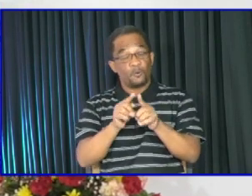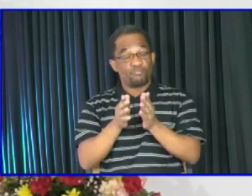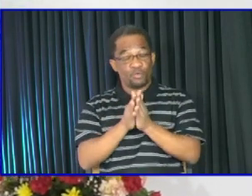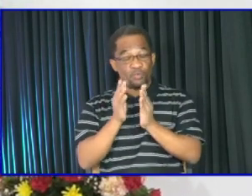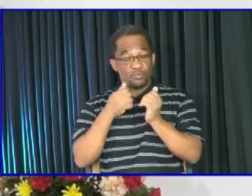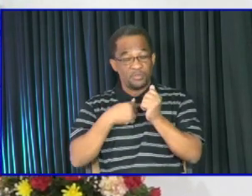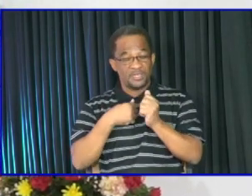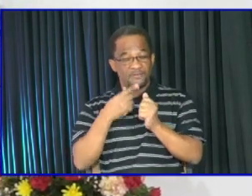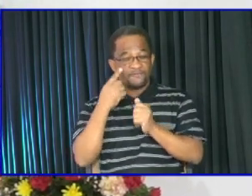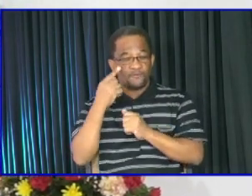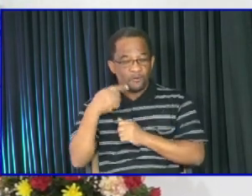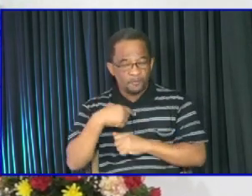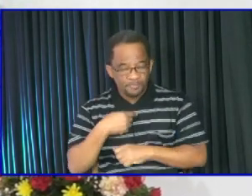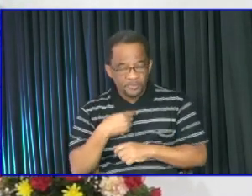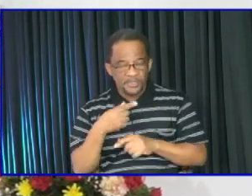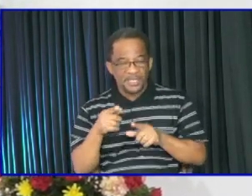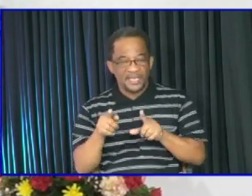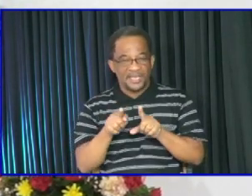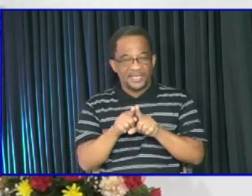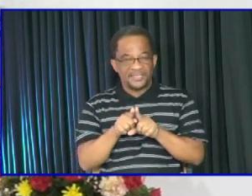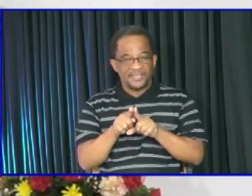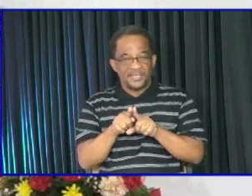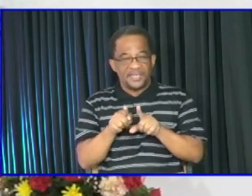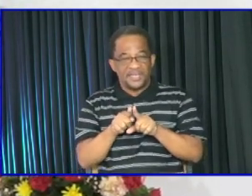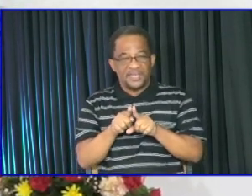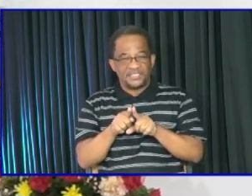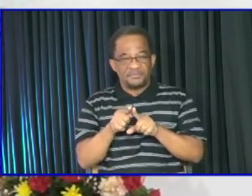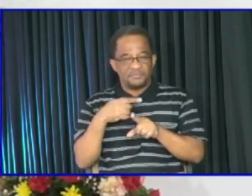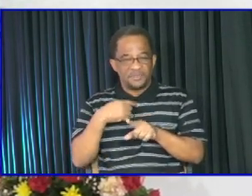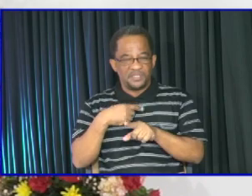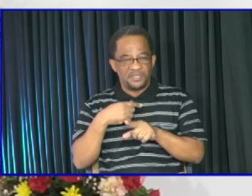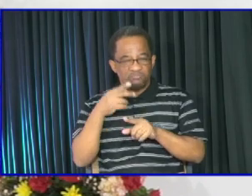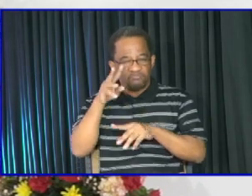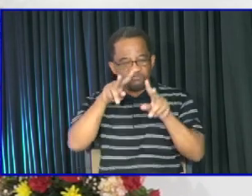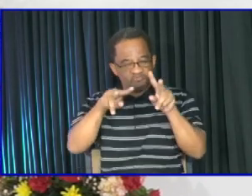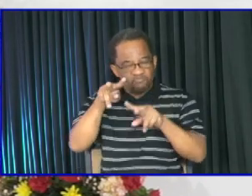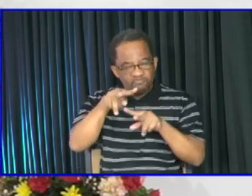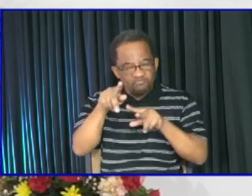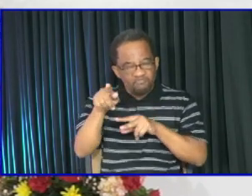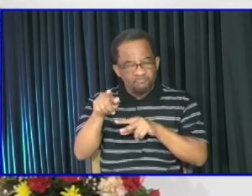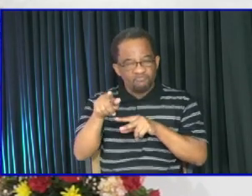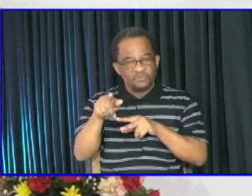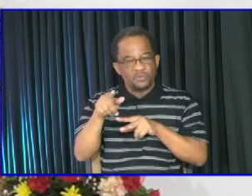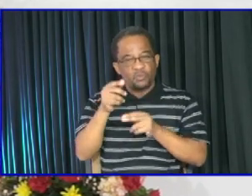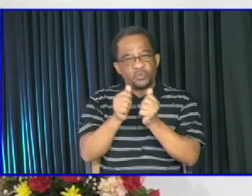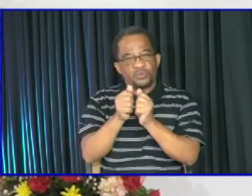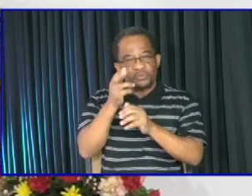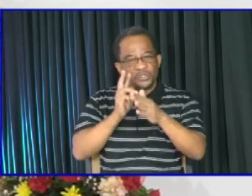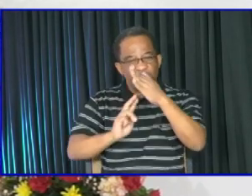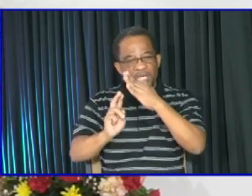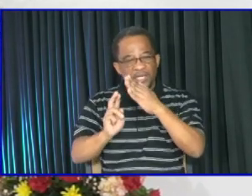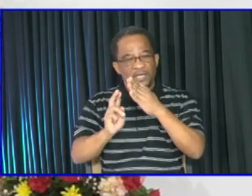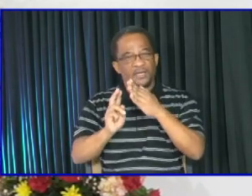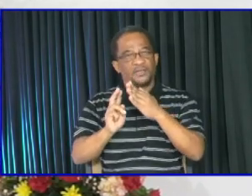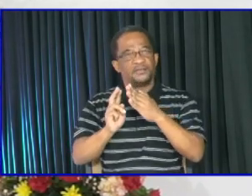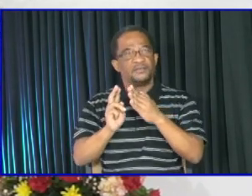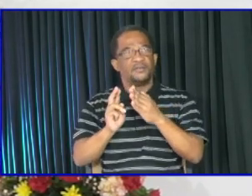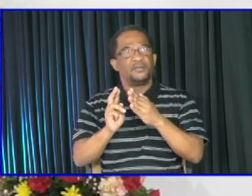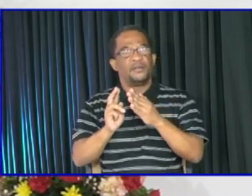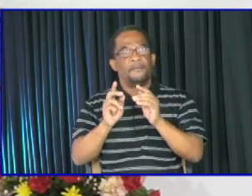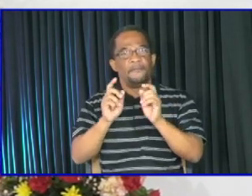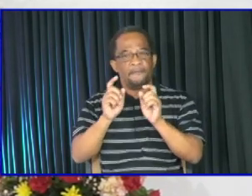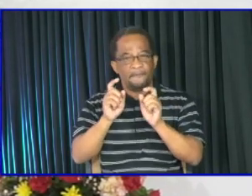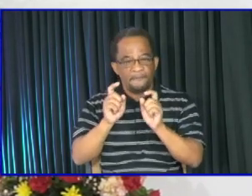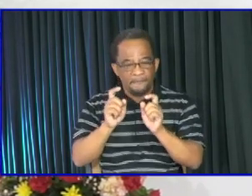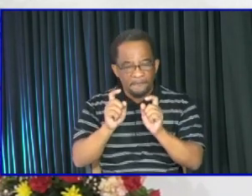me. But while I respect and admire them, utmost respect must be given